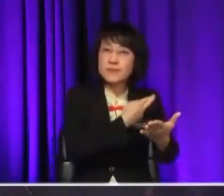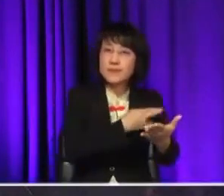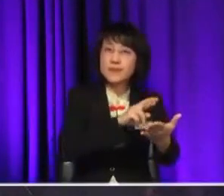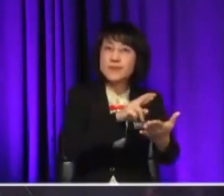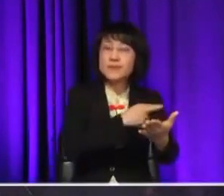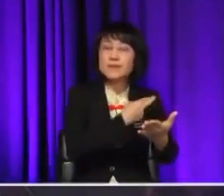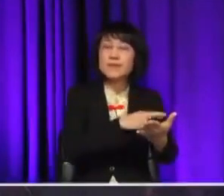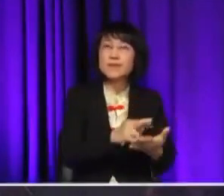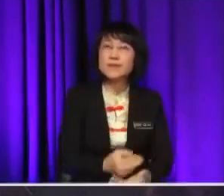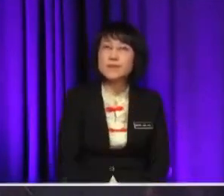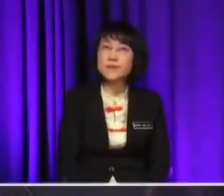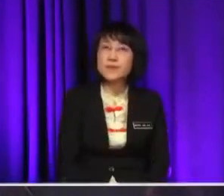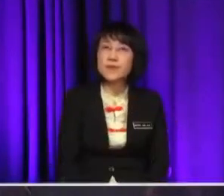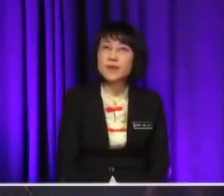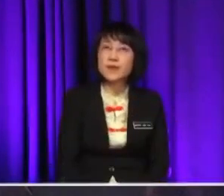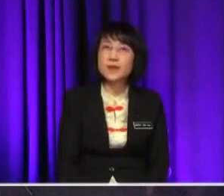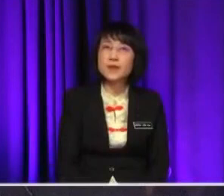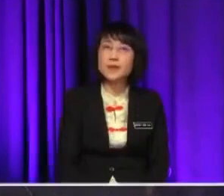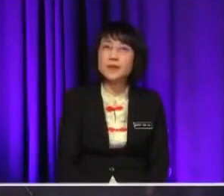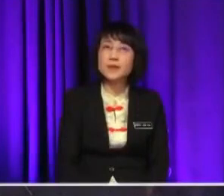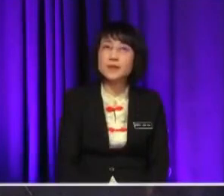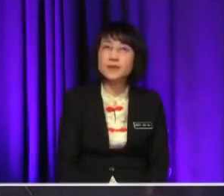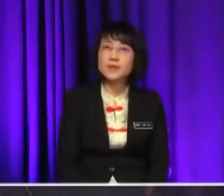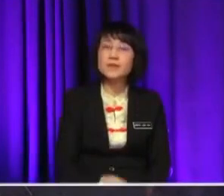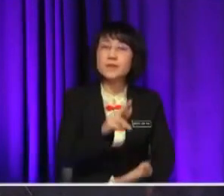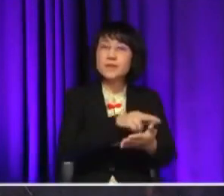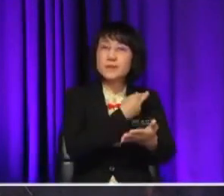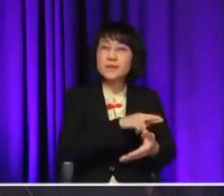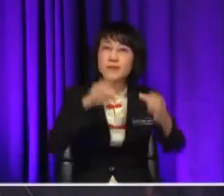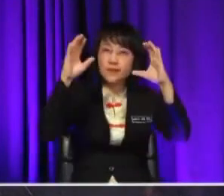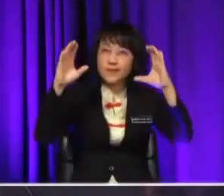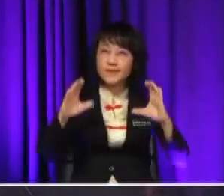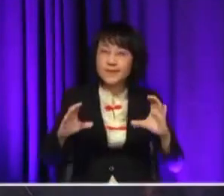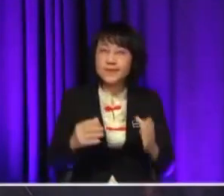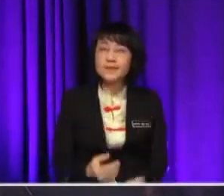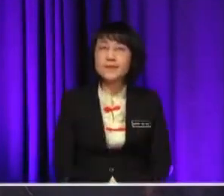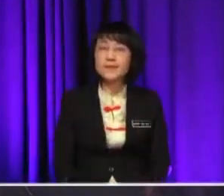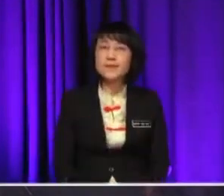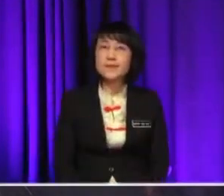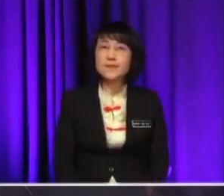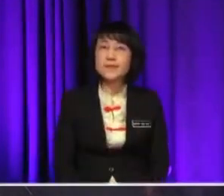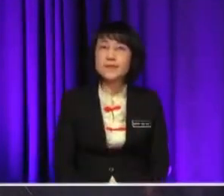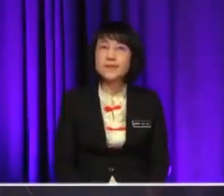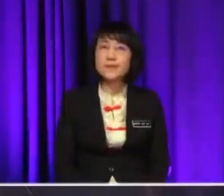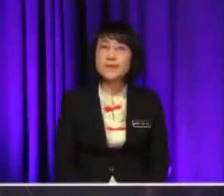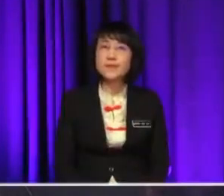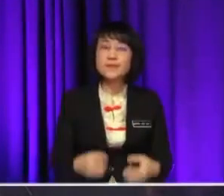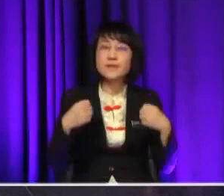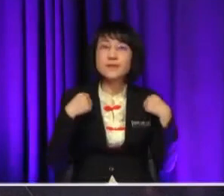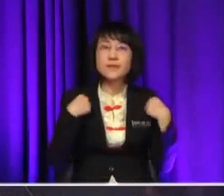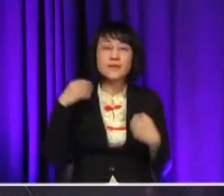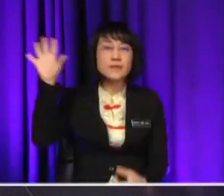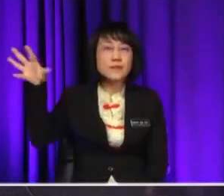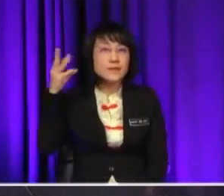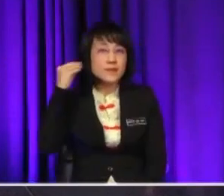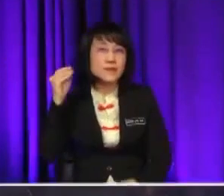Okay. Right? So what's the rhyme scheme? We'll look at it in a bit. Okay. Right? And it also has sound effects.